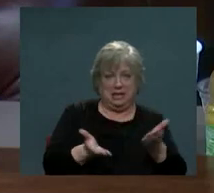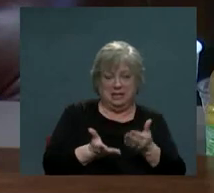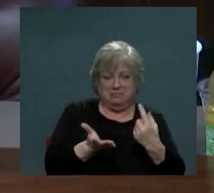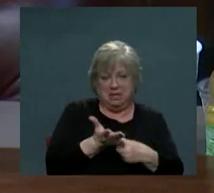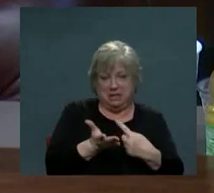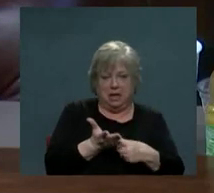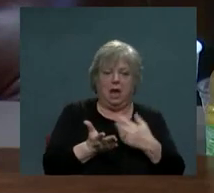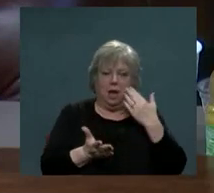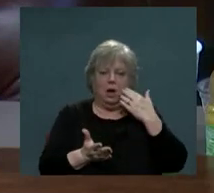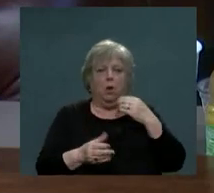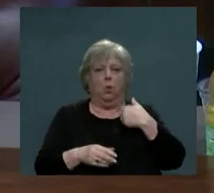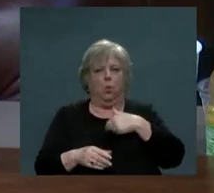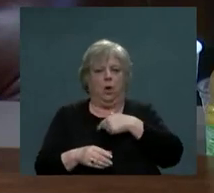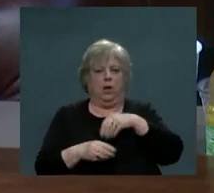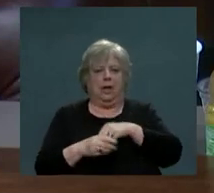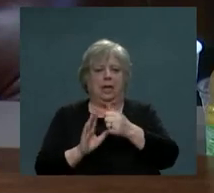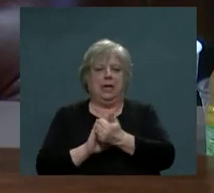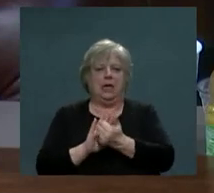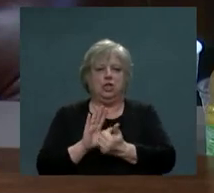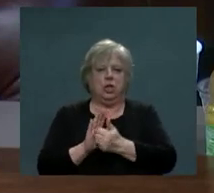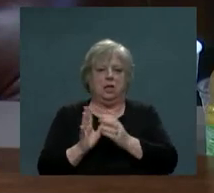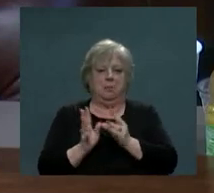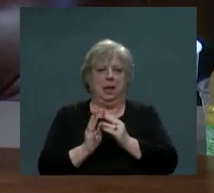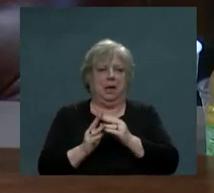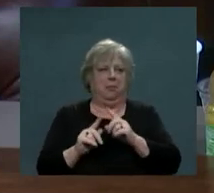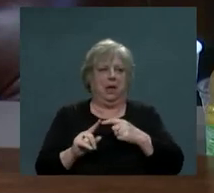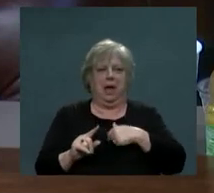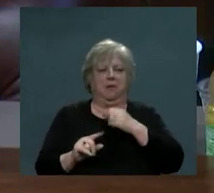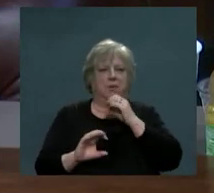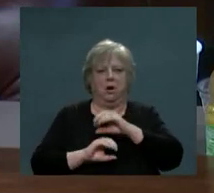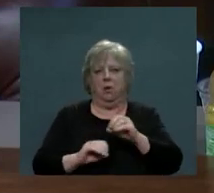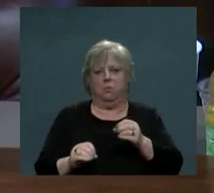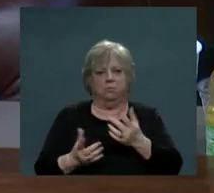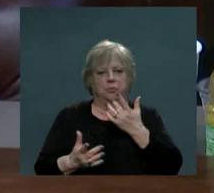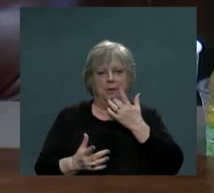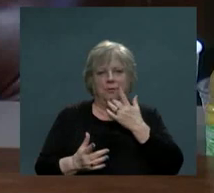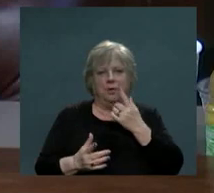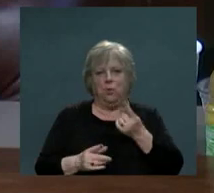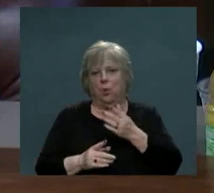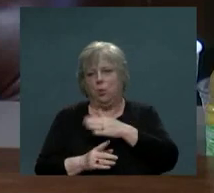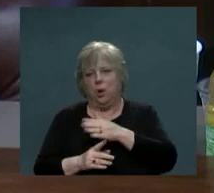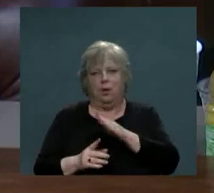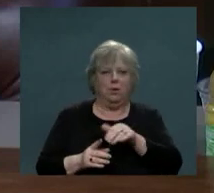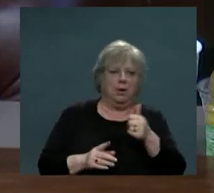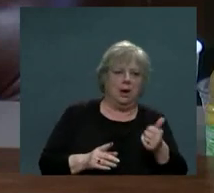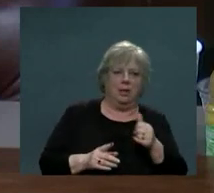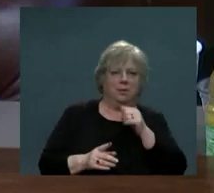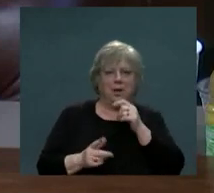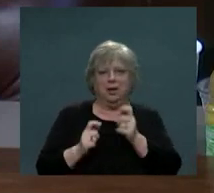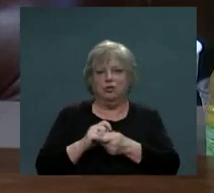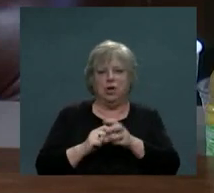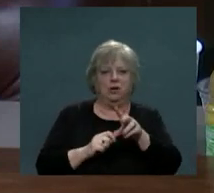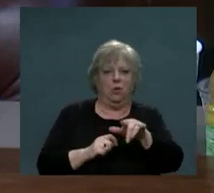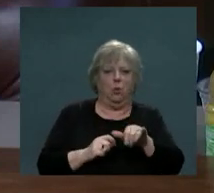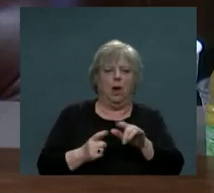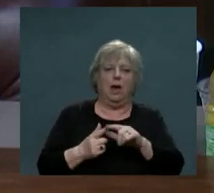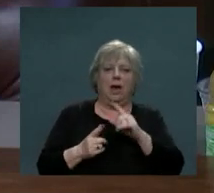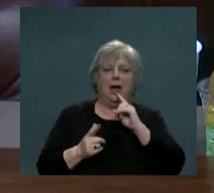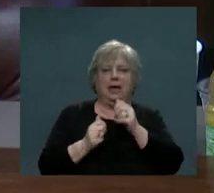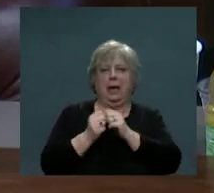in an agenda meeting, but I have no preference one way or the other. I'm not going to change how I campaign, but with respect to